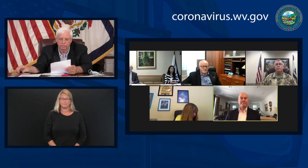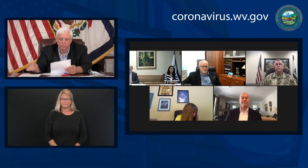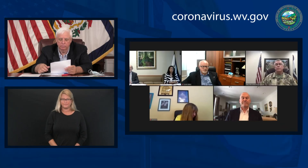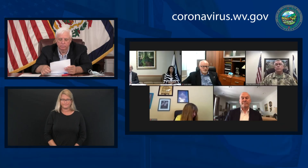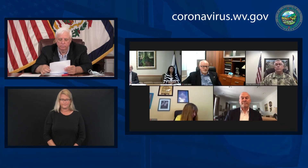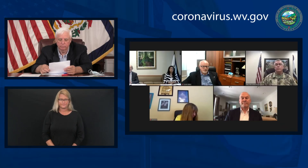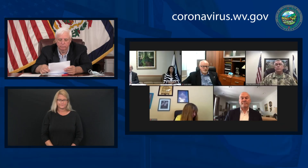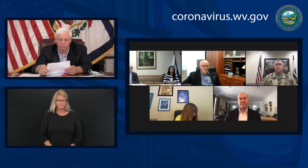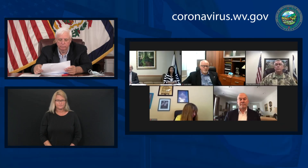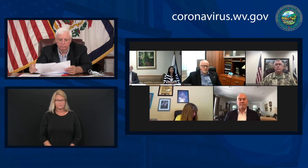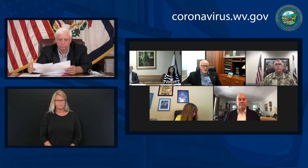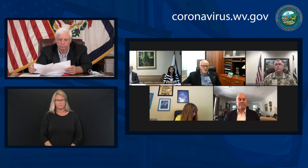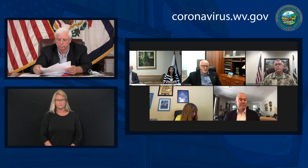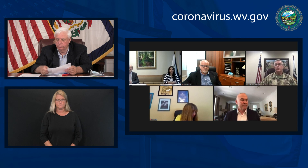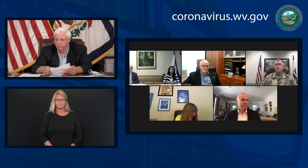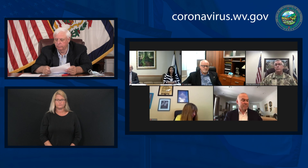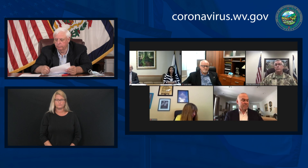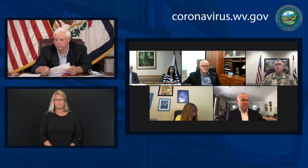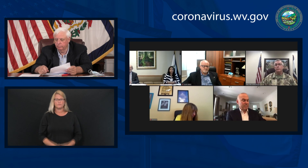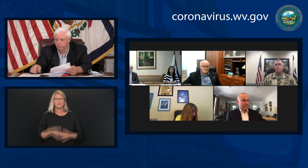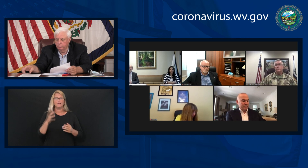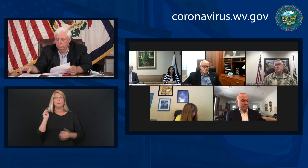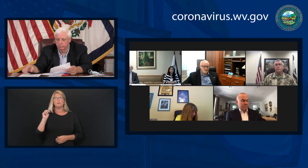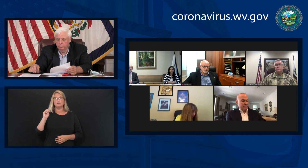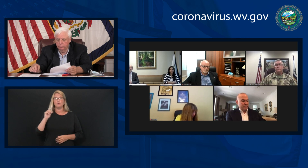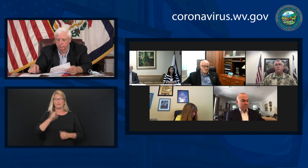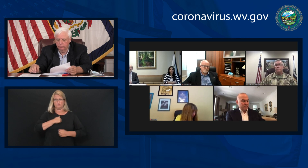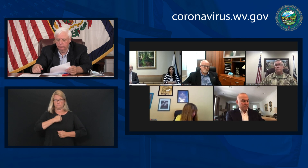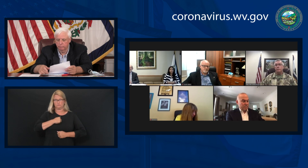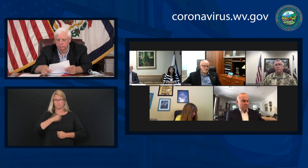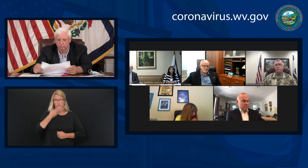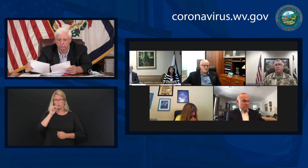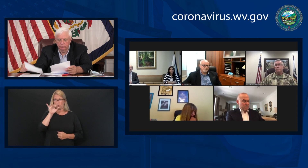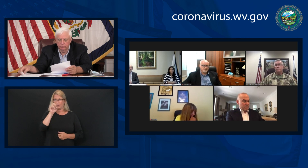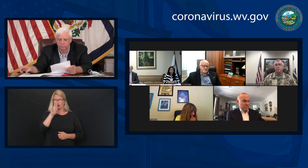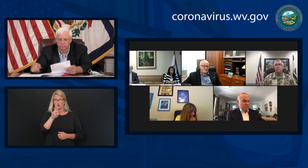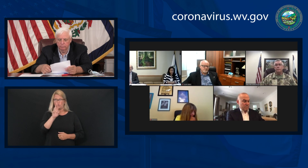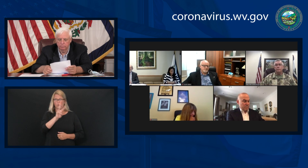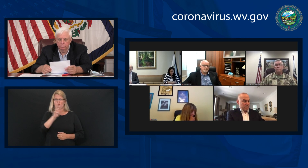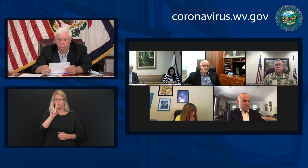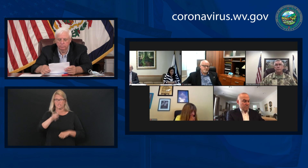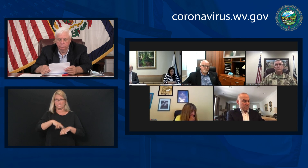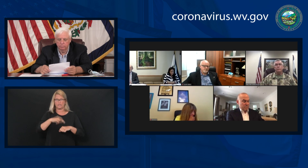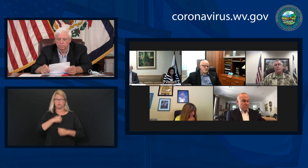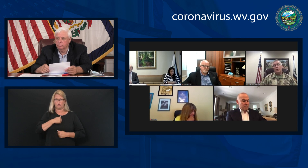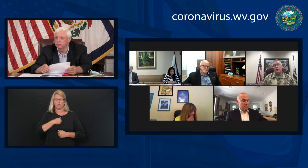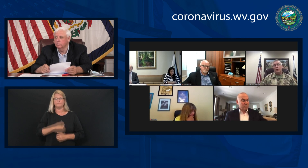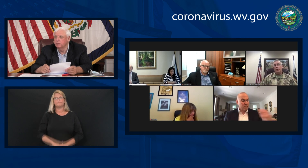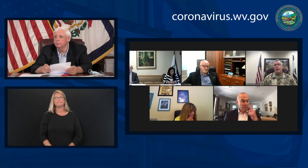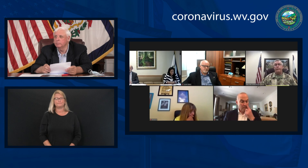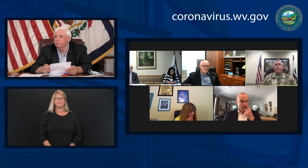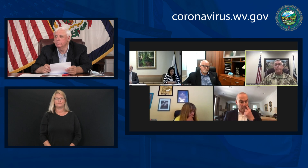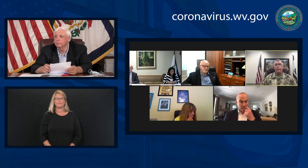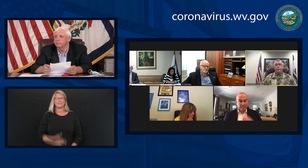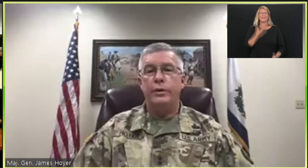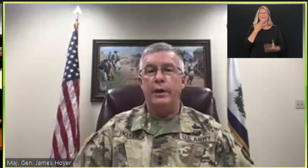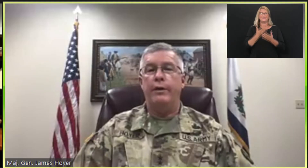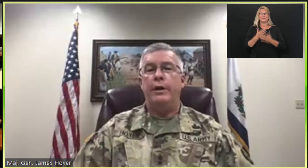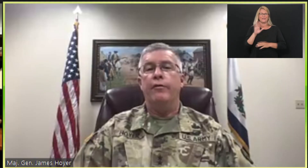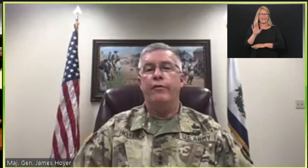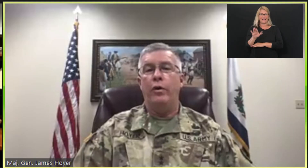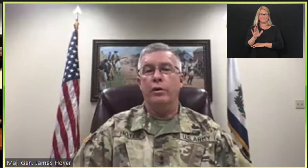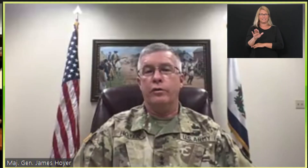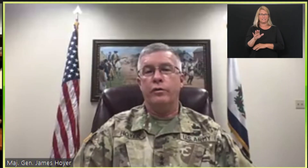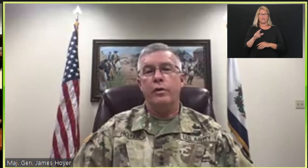Okay, thank you, Dr. Marsh. Next, we have Major General Hoyer with the West Virginia National Guard. Good afternoon.